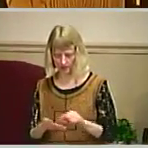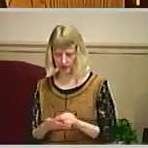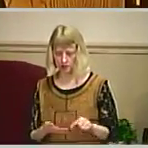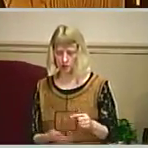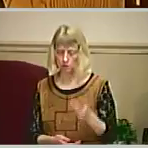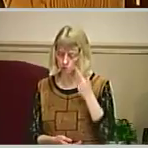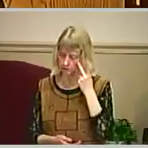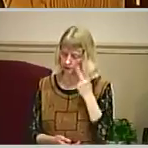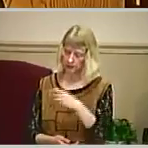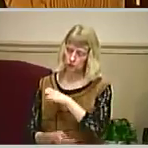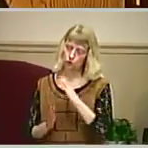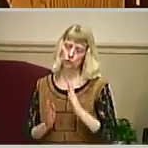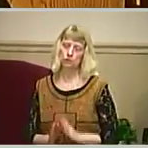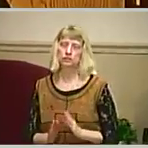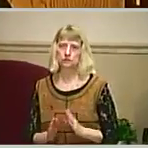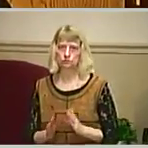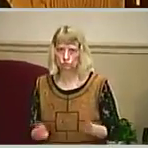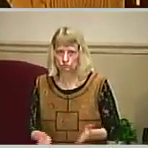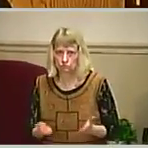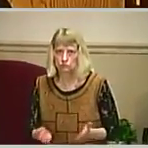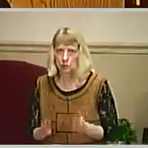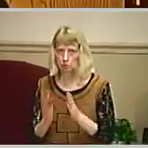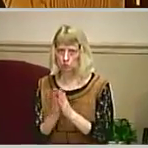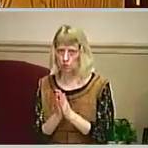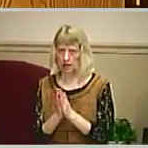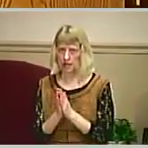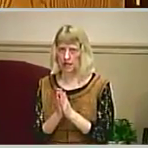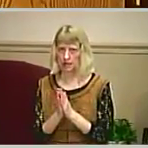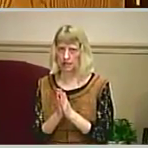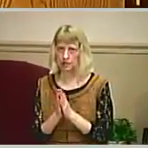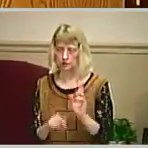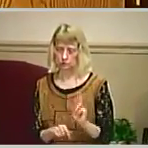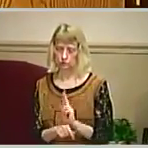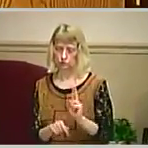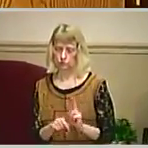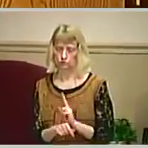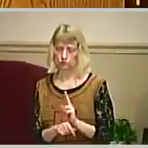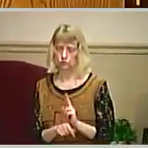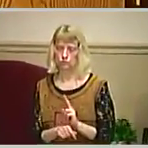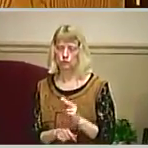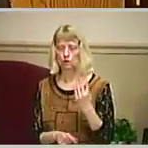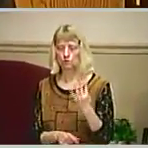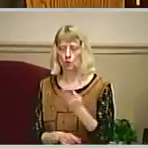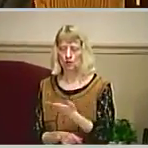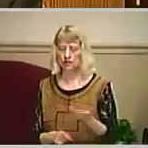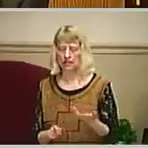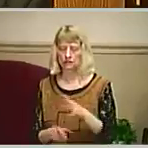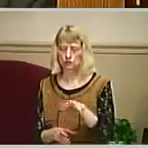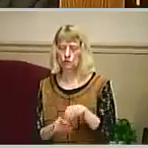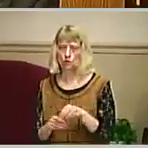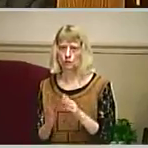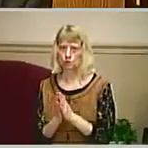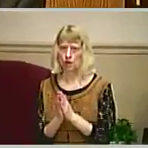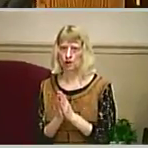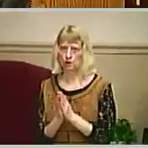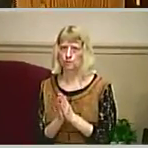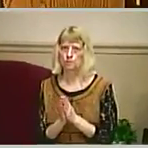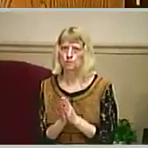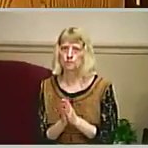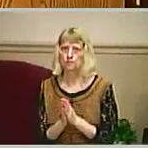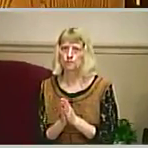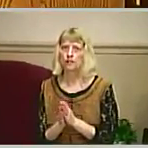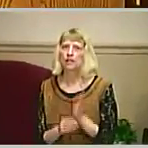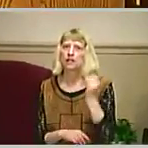see that Christians are exhorted not only to pray, but to utilize the four main components of prayer. If